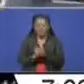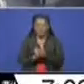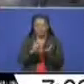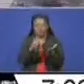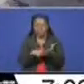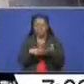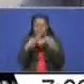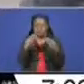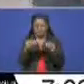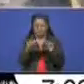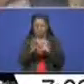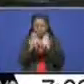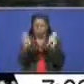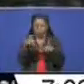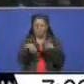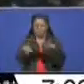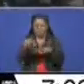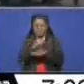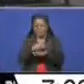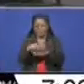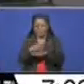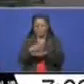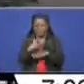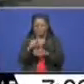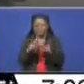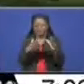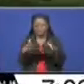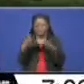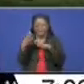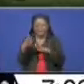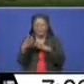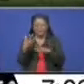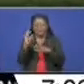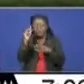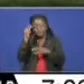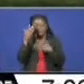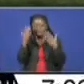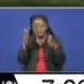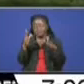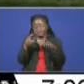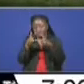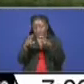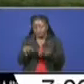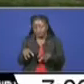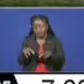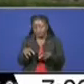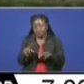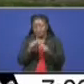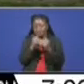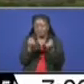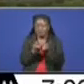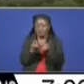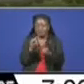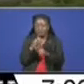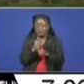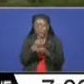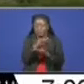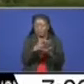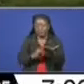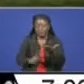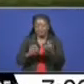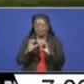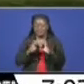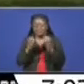Grand Bahama, and the government completes its restoration exercise. A team from the Price Commission and the Consumer Protection Agency